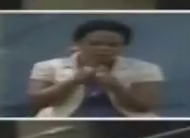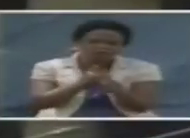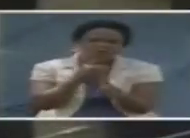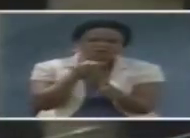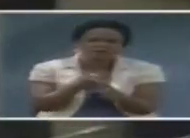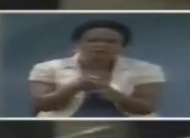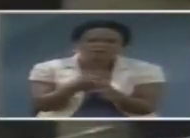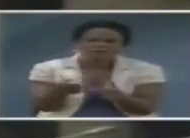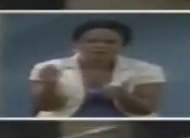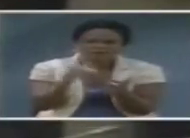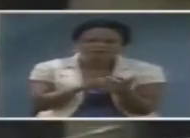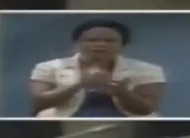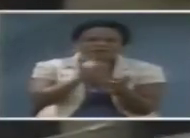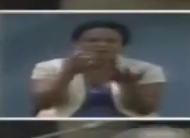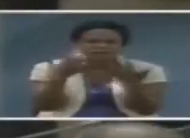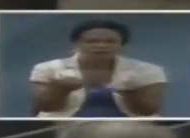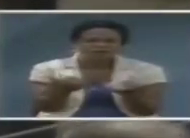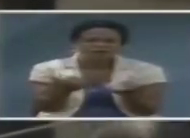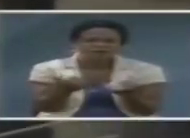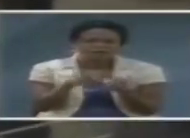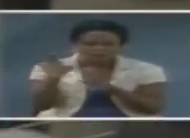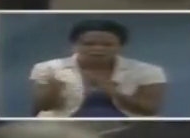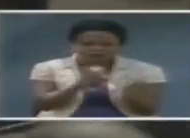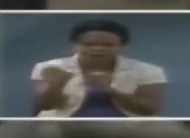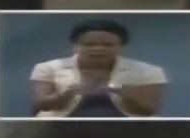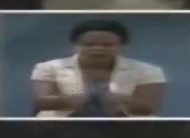And now the activity begins in the chambers.